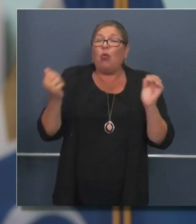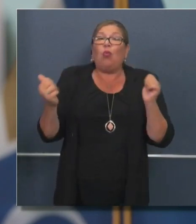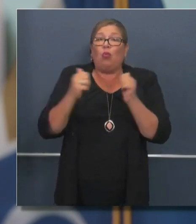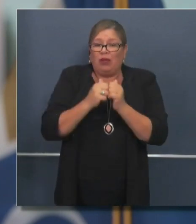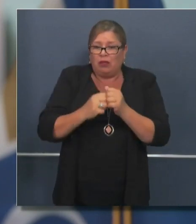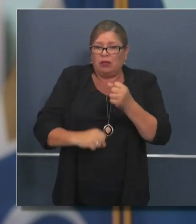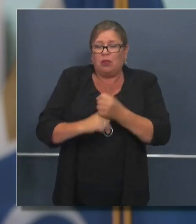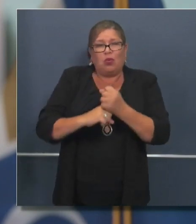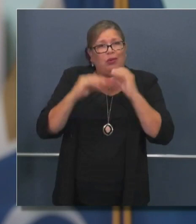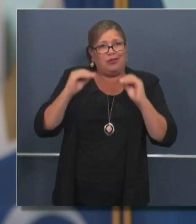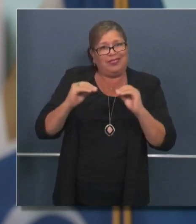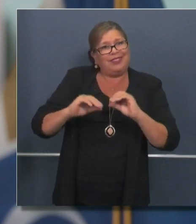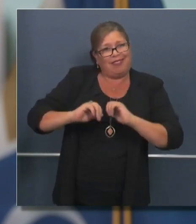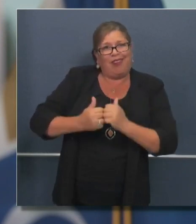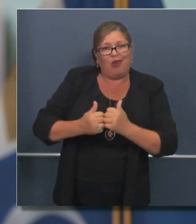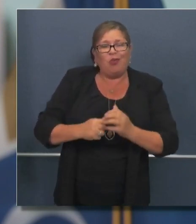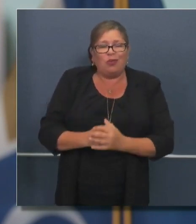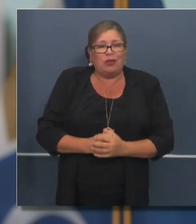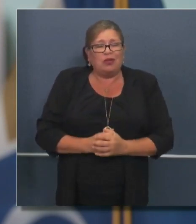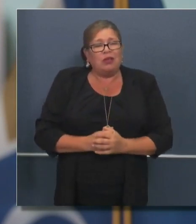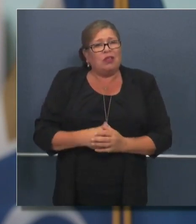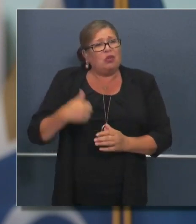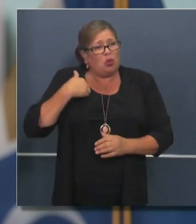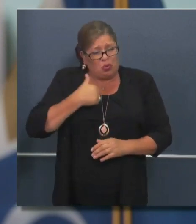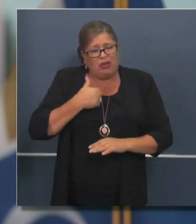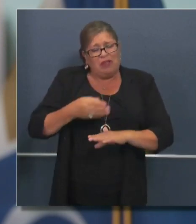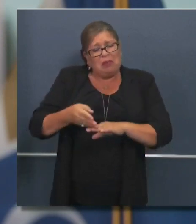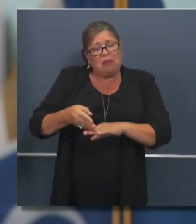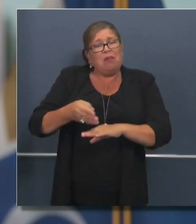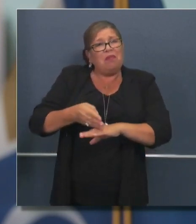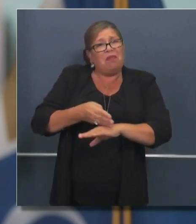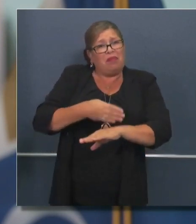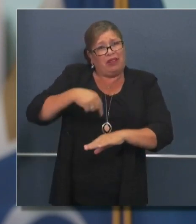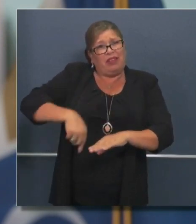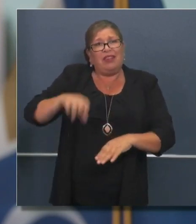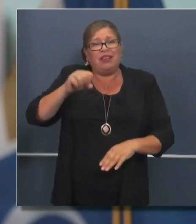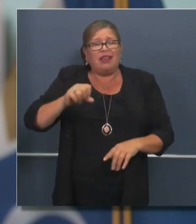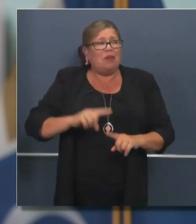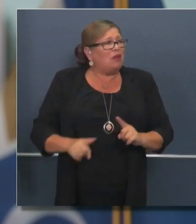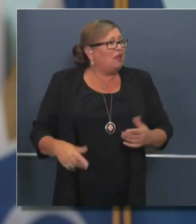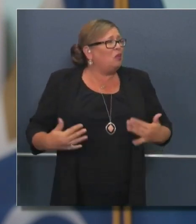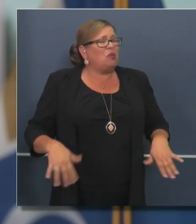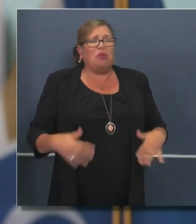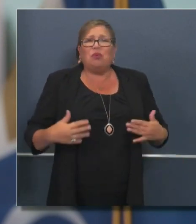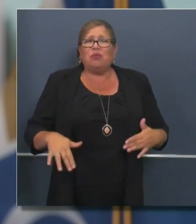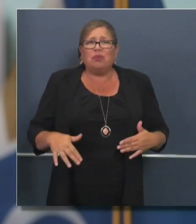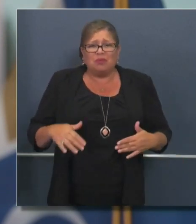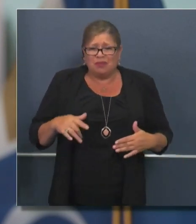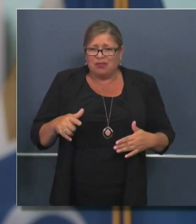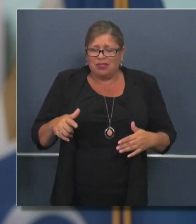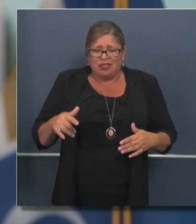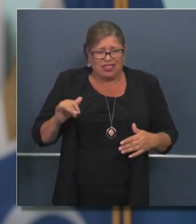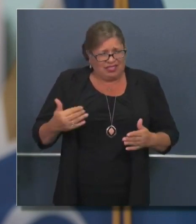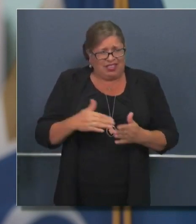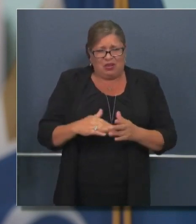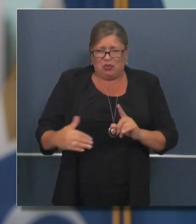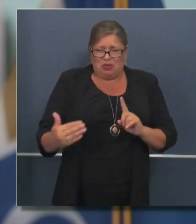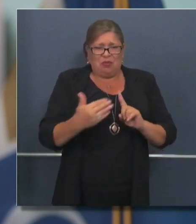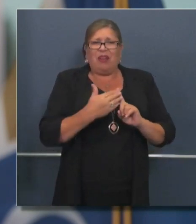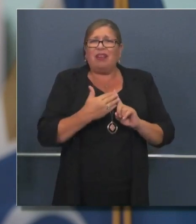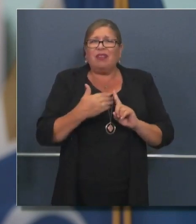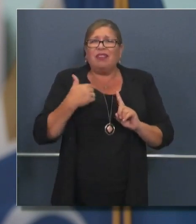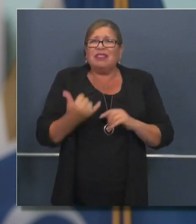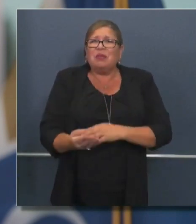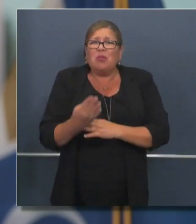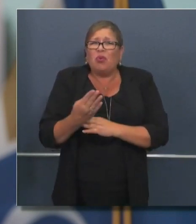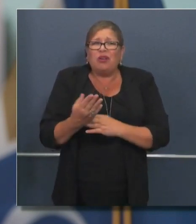behavior. We've made a lot of progress in this state, but my gosh, I was reminded again even this morning, incident down in San